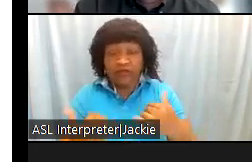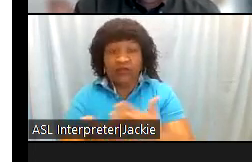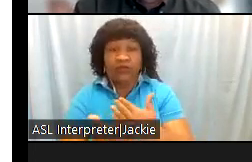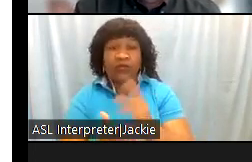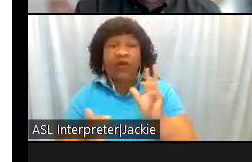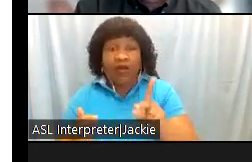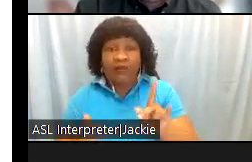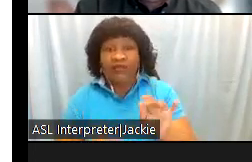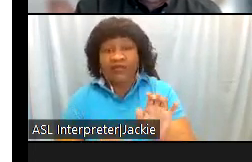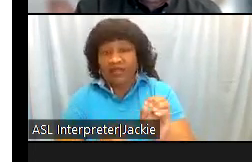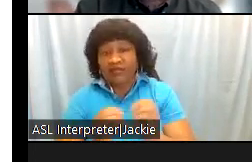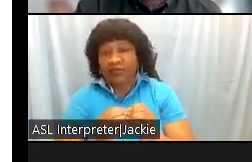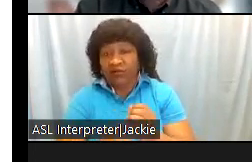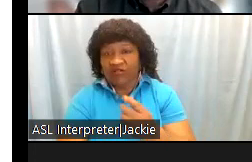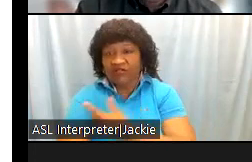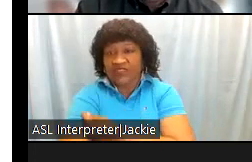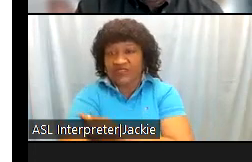updated vaccine.